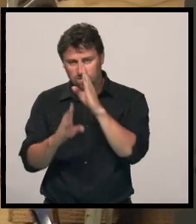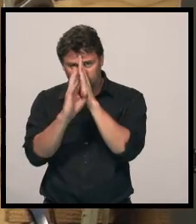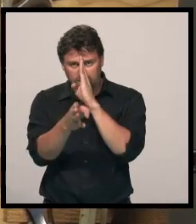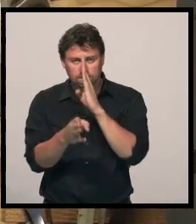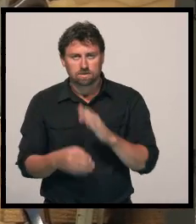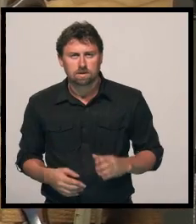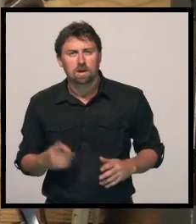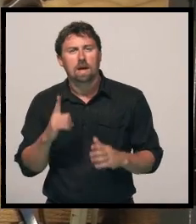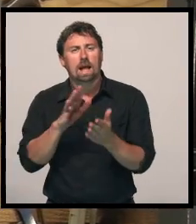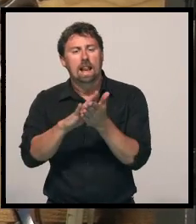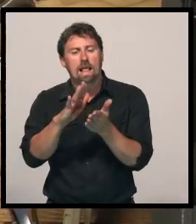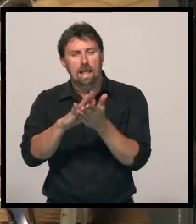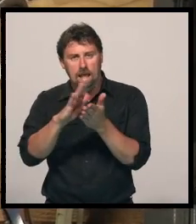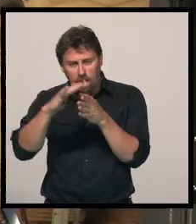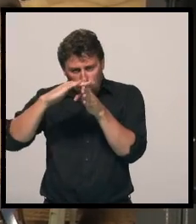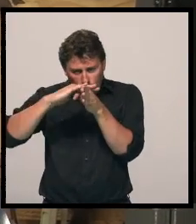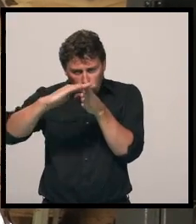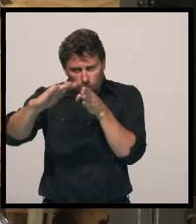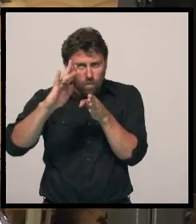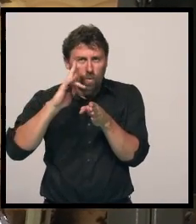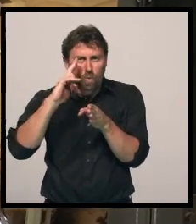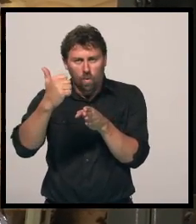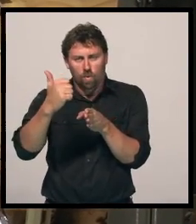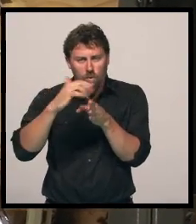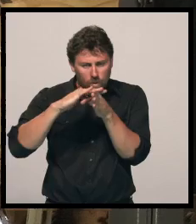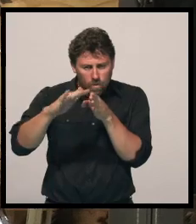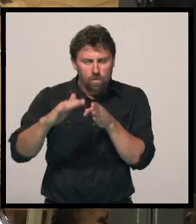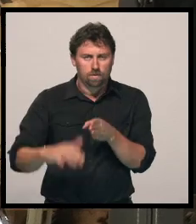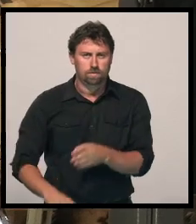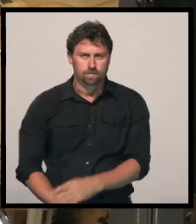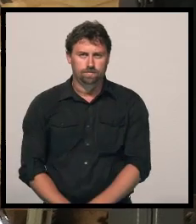and clean on the top cut.